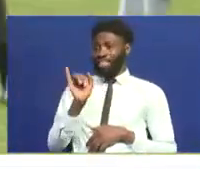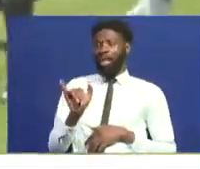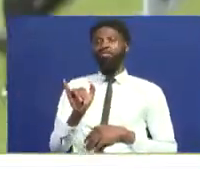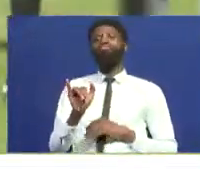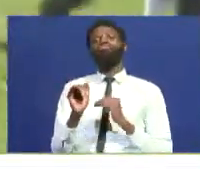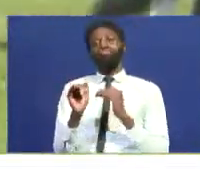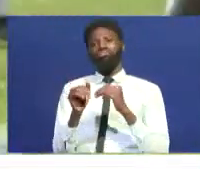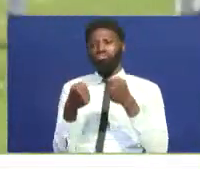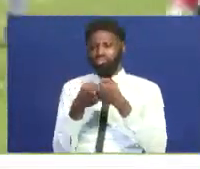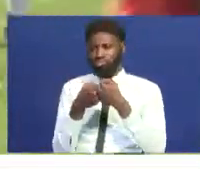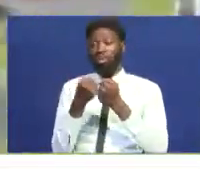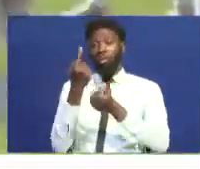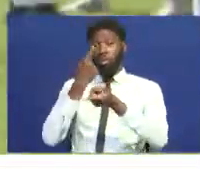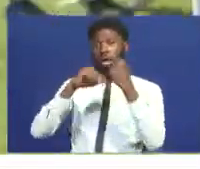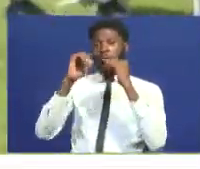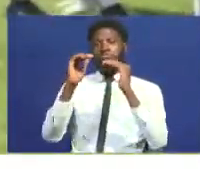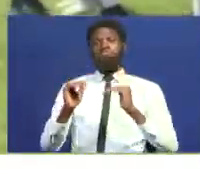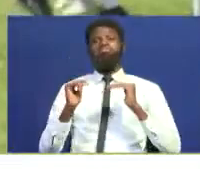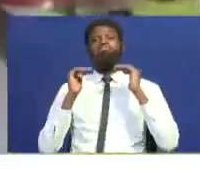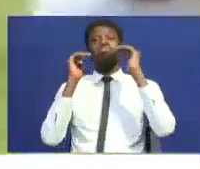round of the qualifiers.